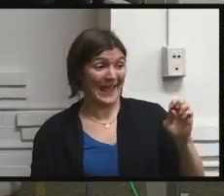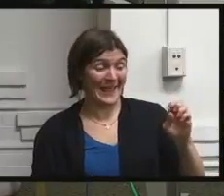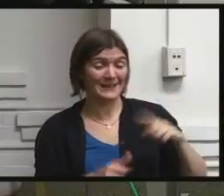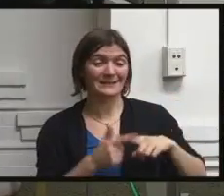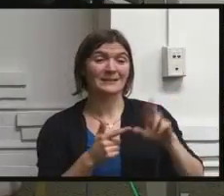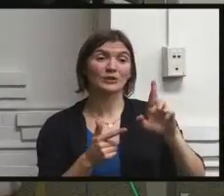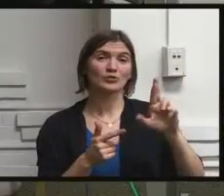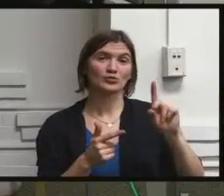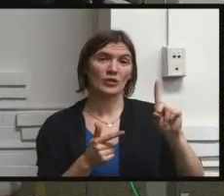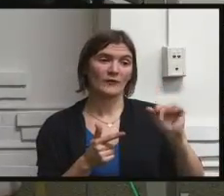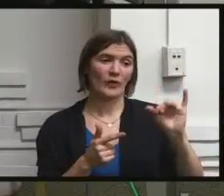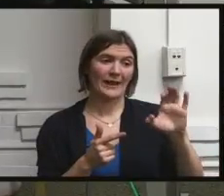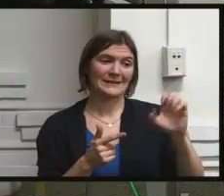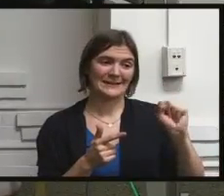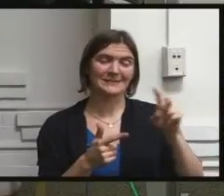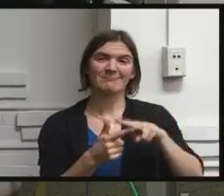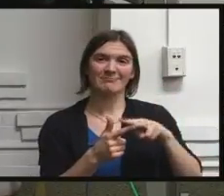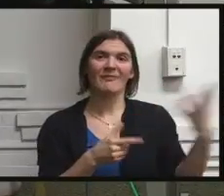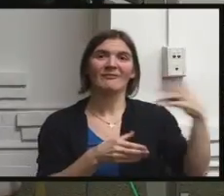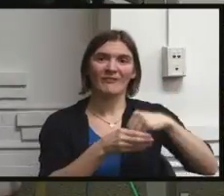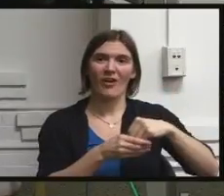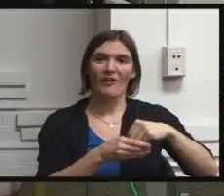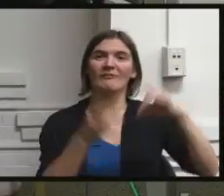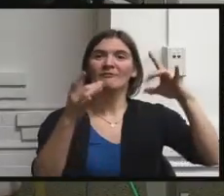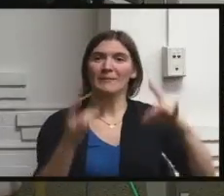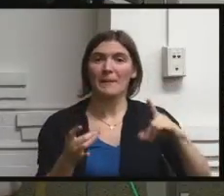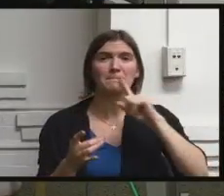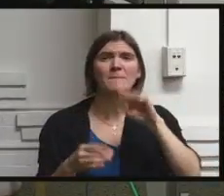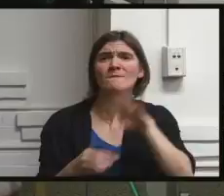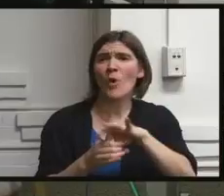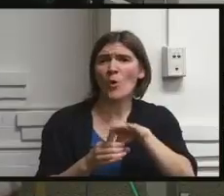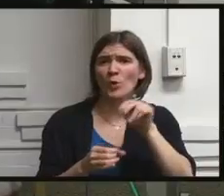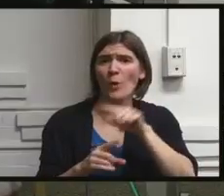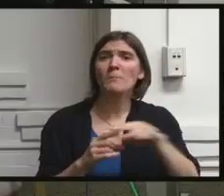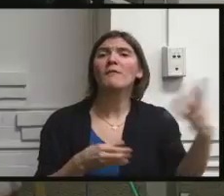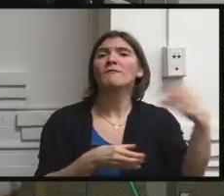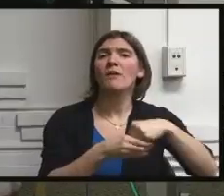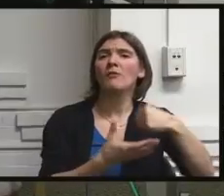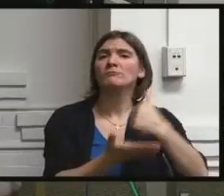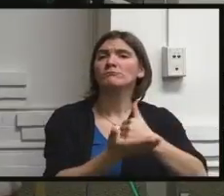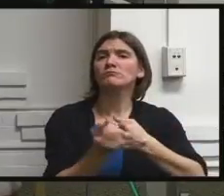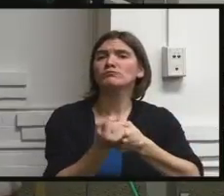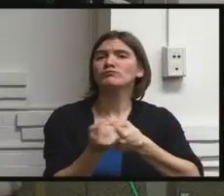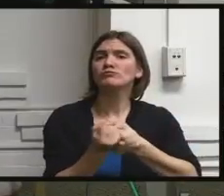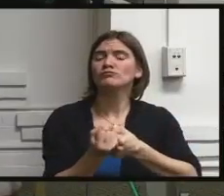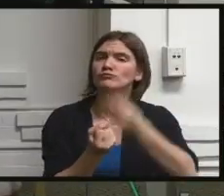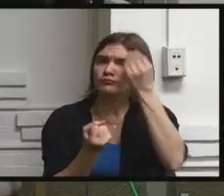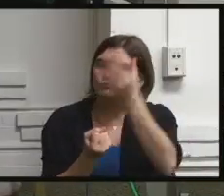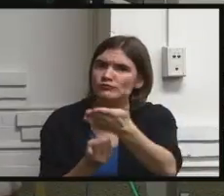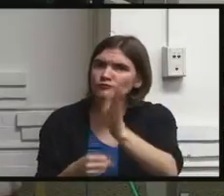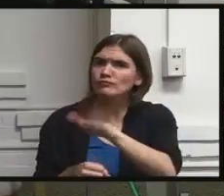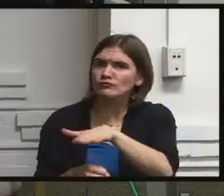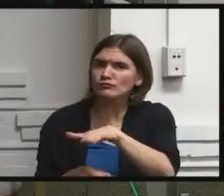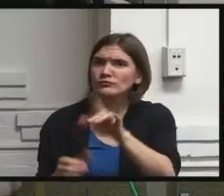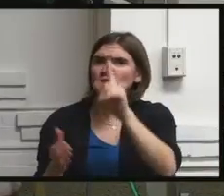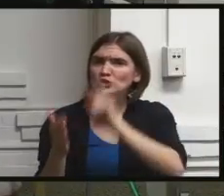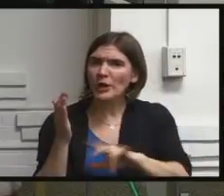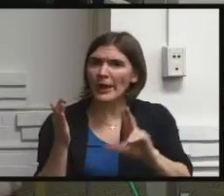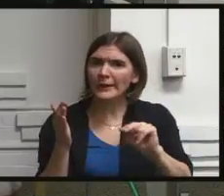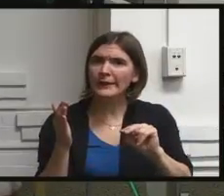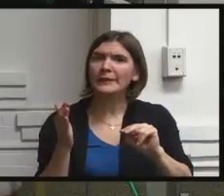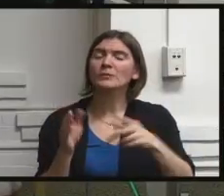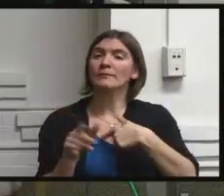Rod Francis, and they have been extremely helpful to us in keeping us on task, making sure that